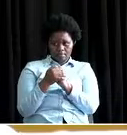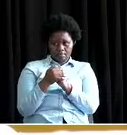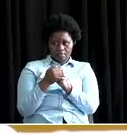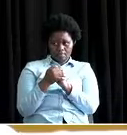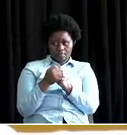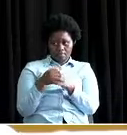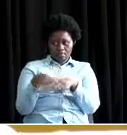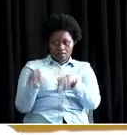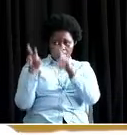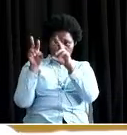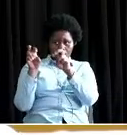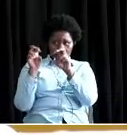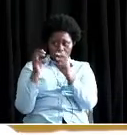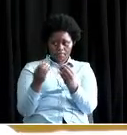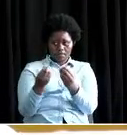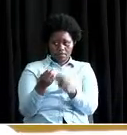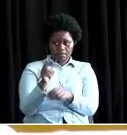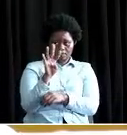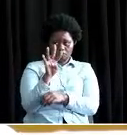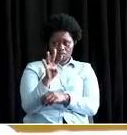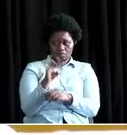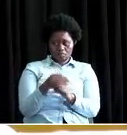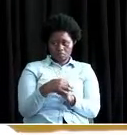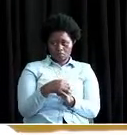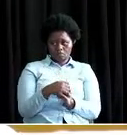Then item number 4.